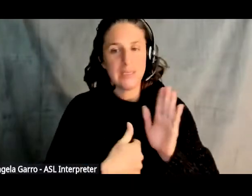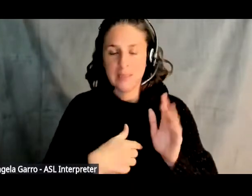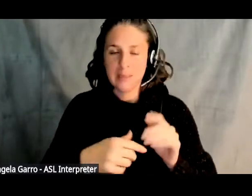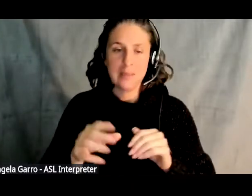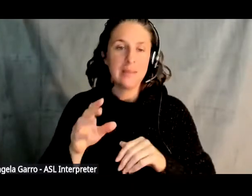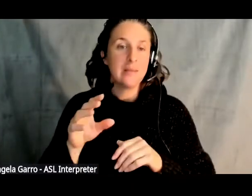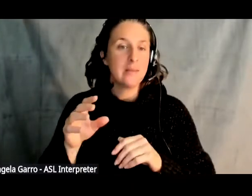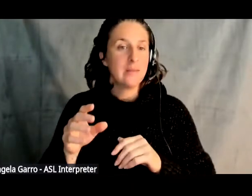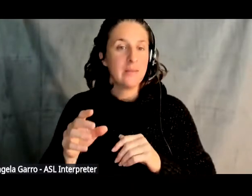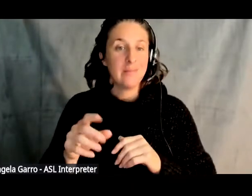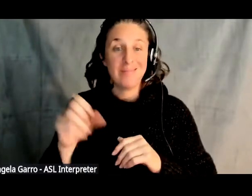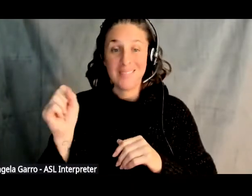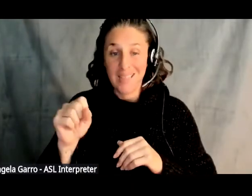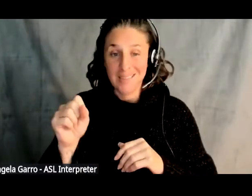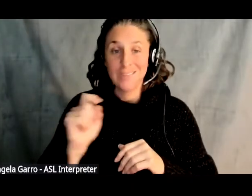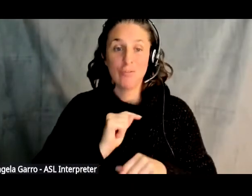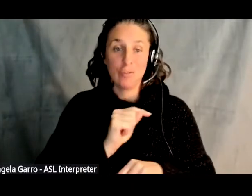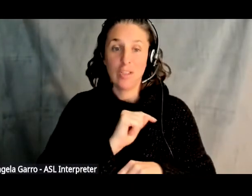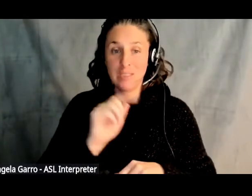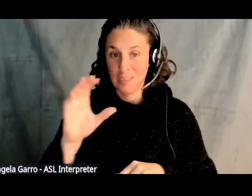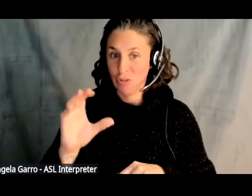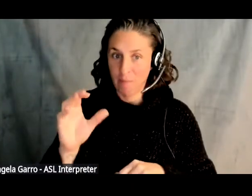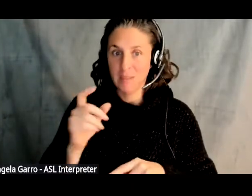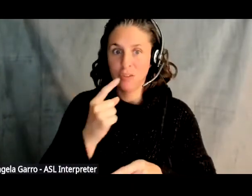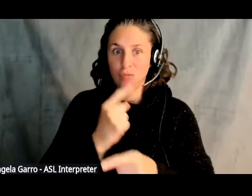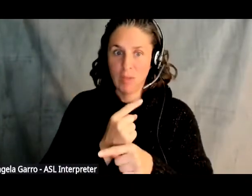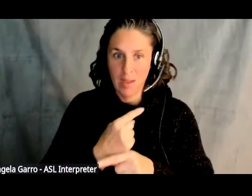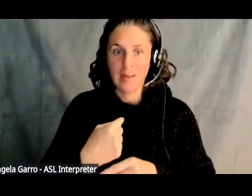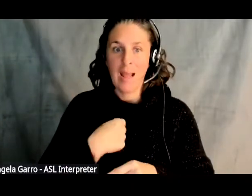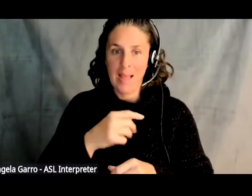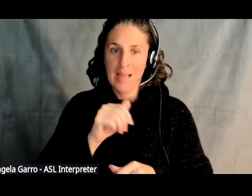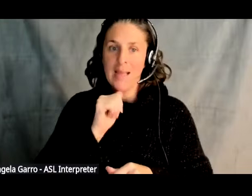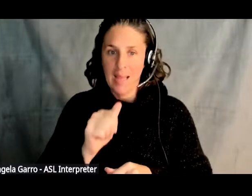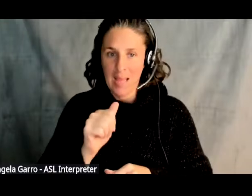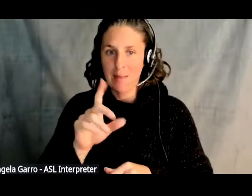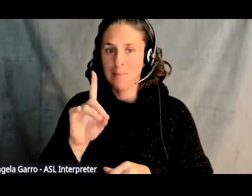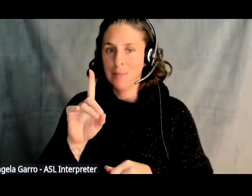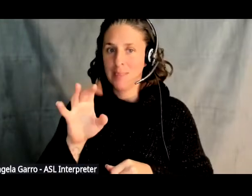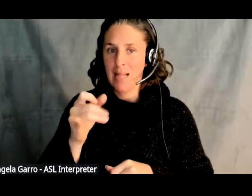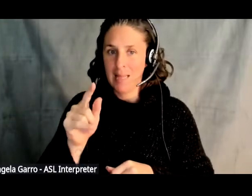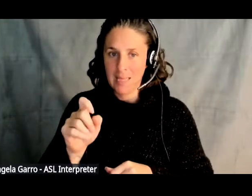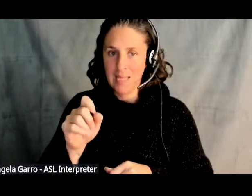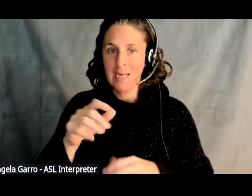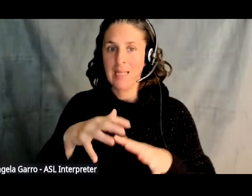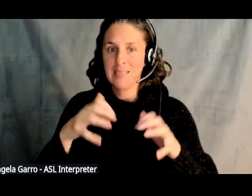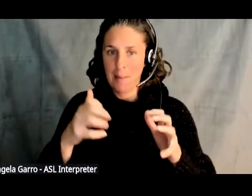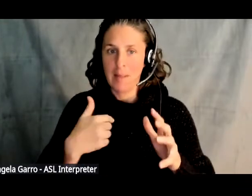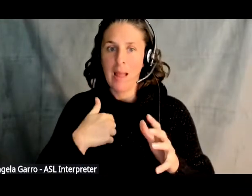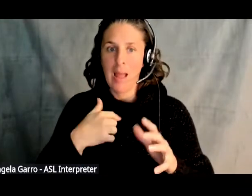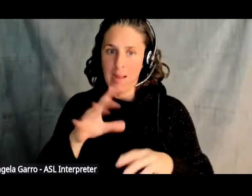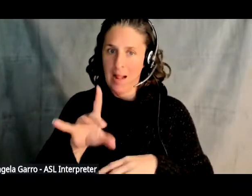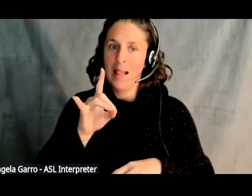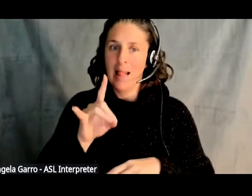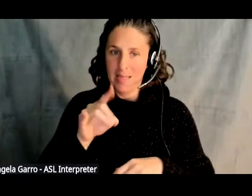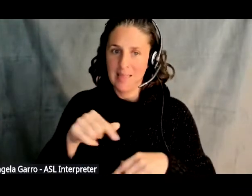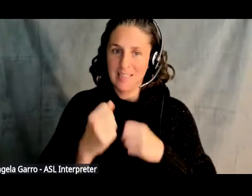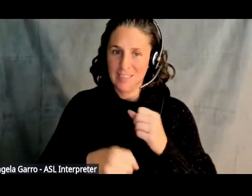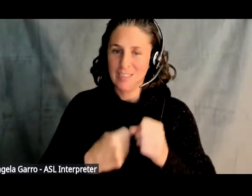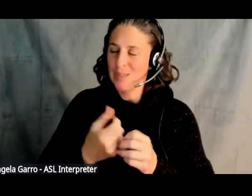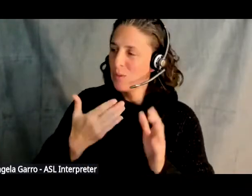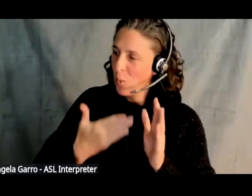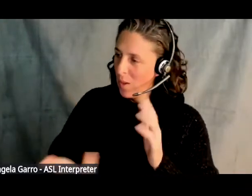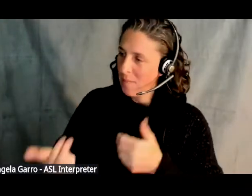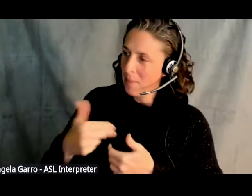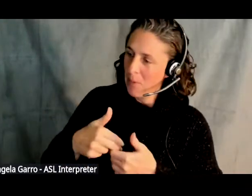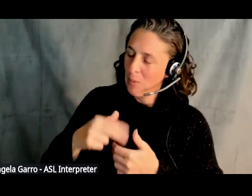Yes, Trustee Chavez was right. I am a delegate assembly and got elected this year. So welcome aboard. We'll see you at the